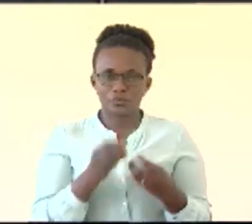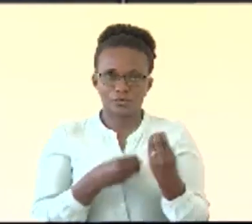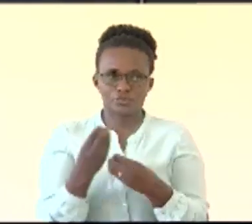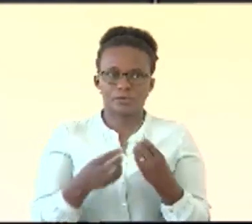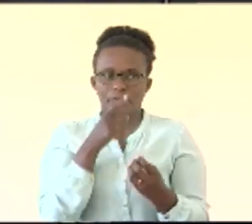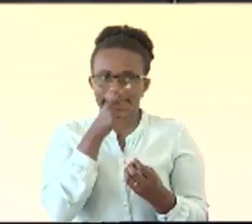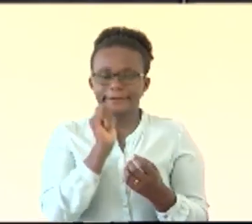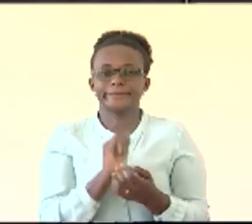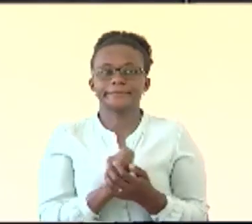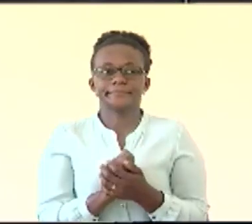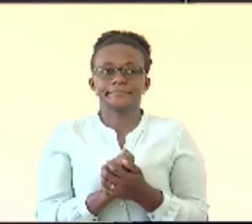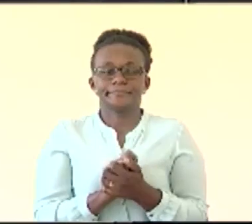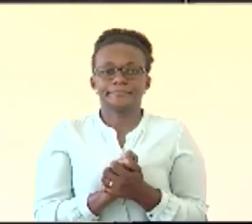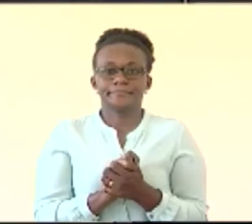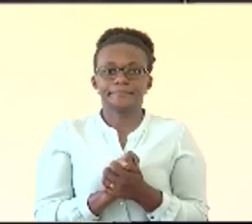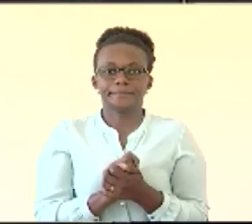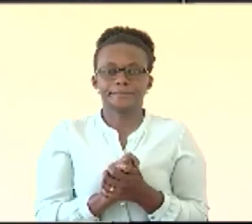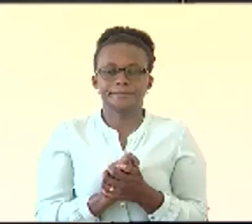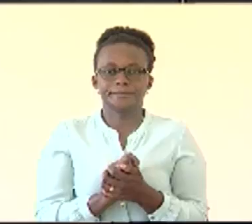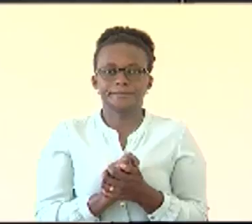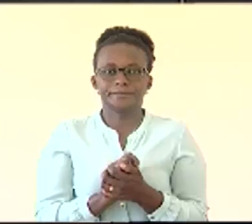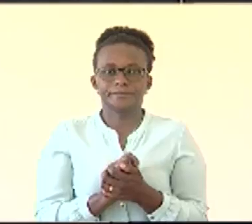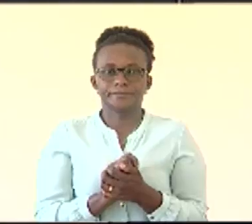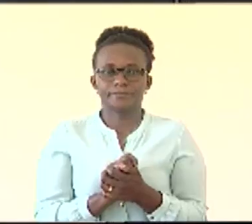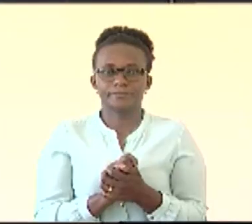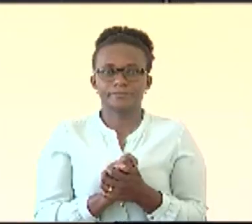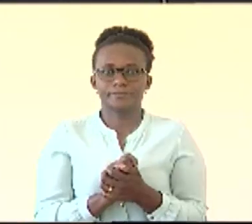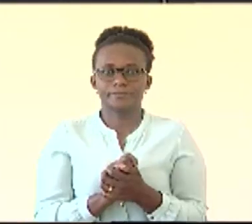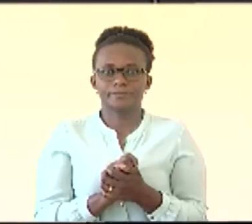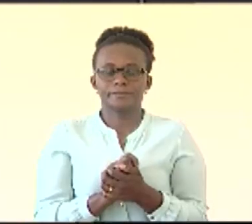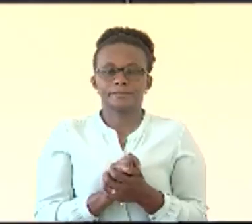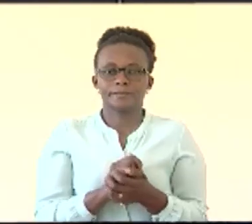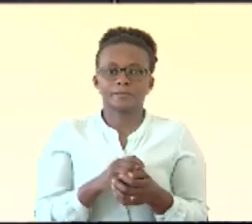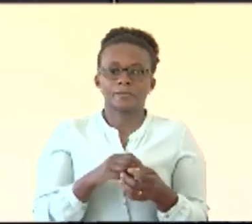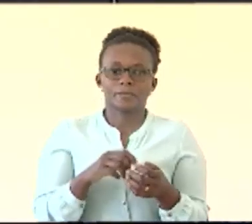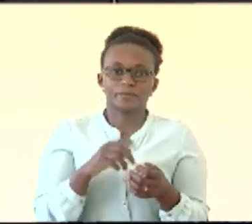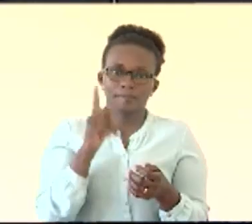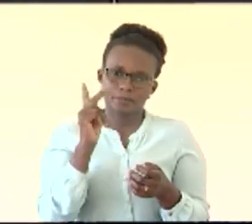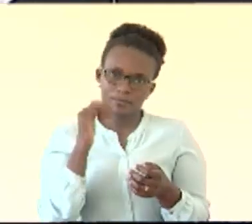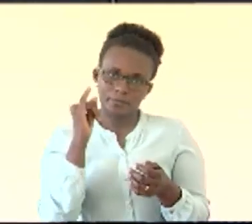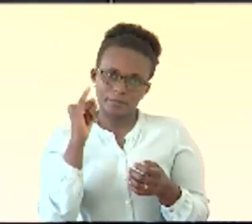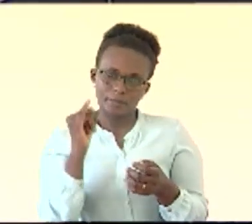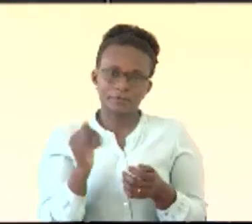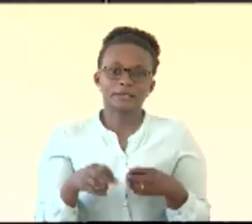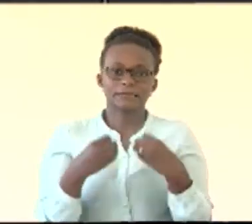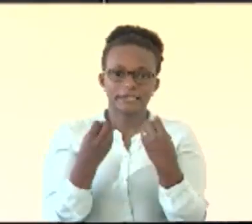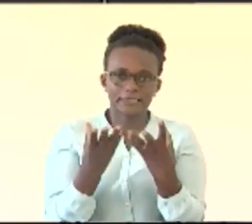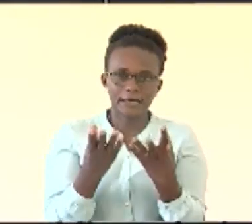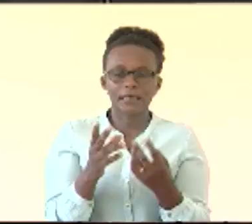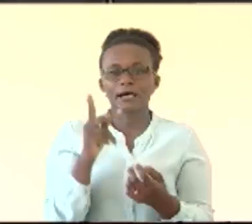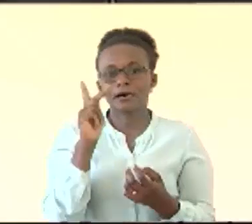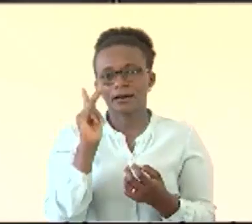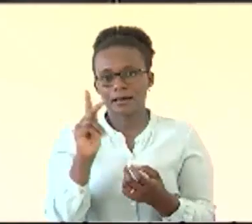the solution. So the potassium iodide produces the potassium ions and the iodide ions in the